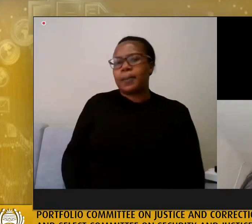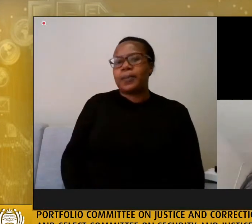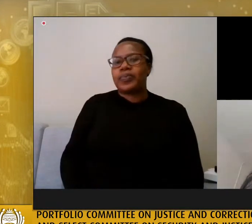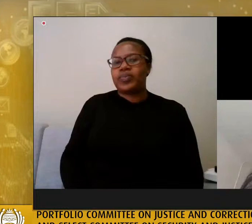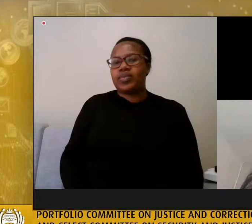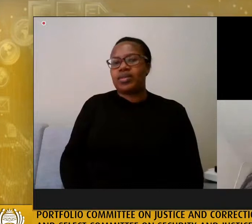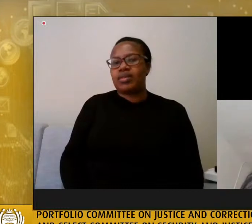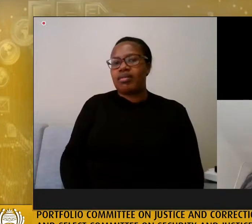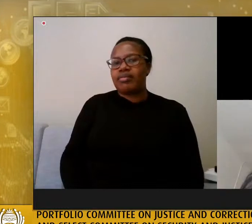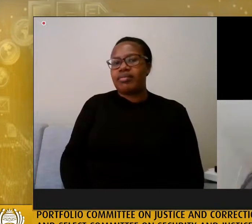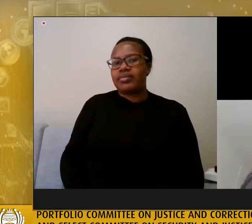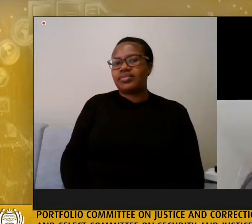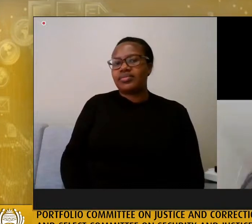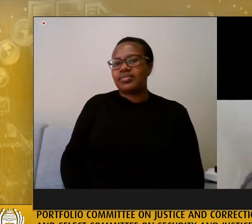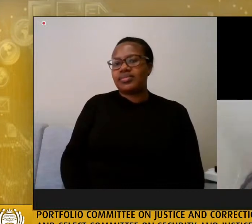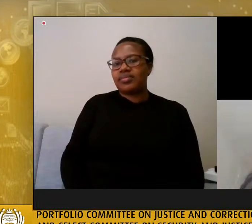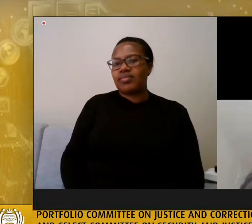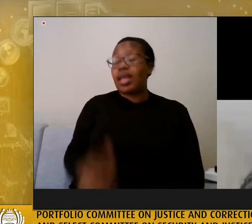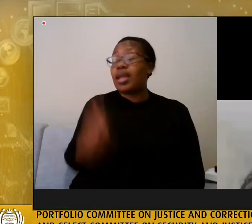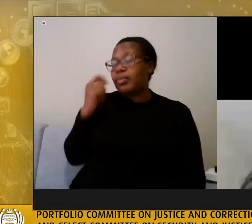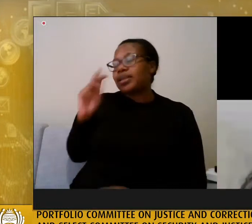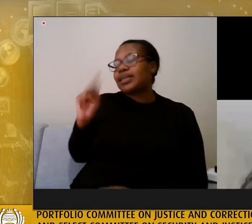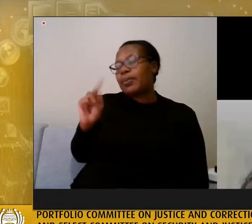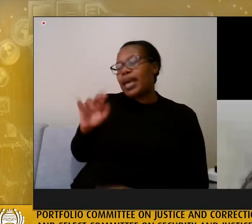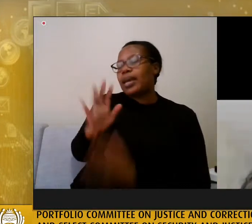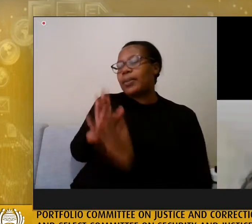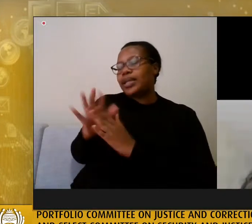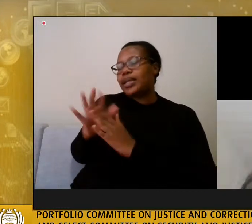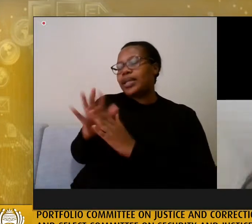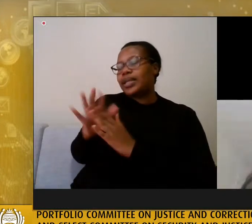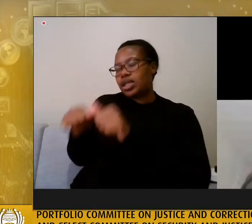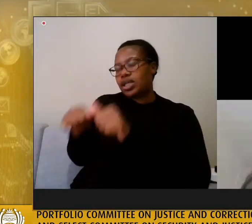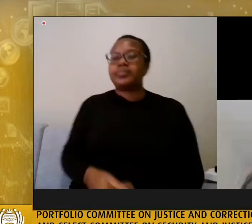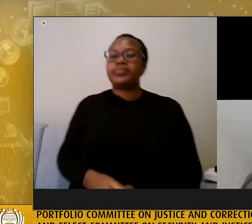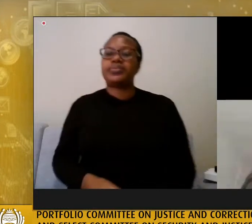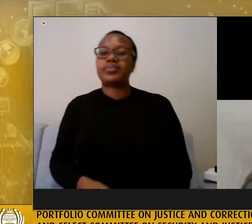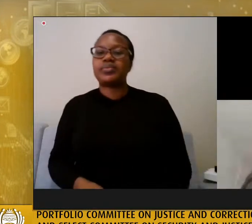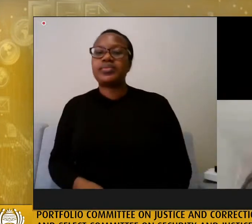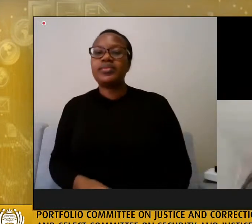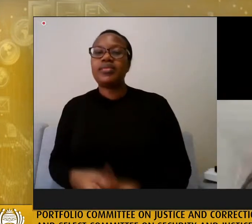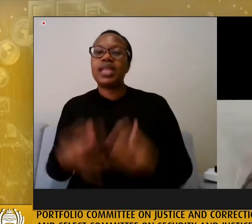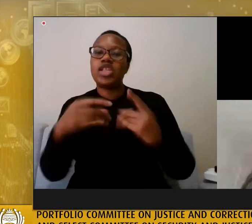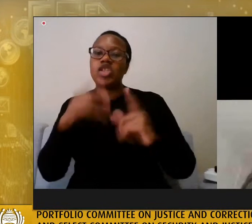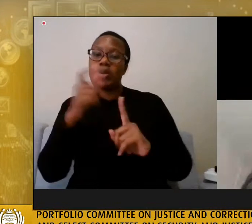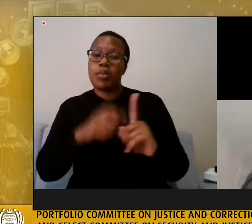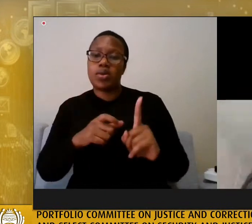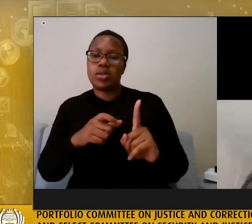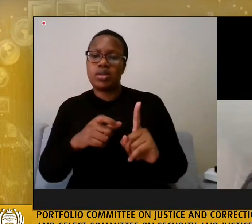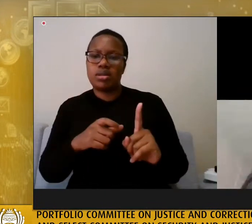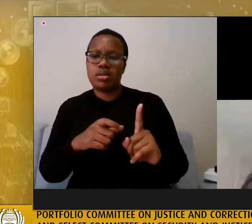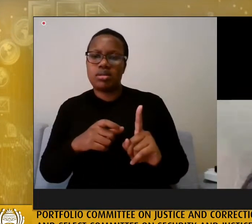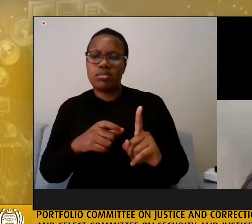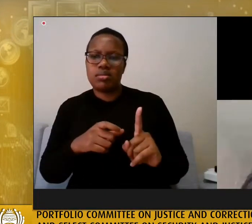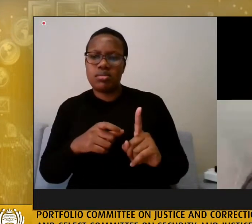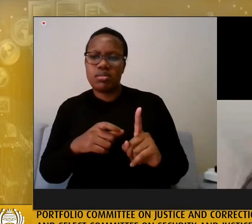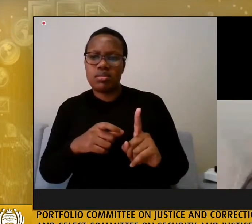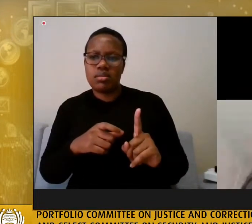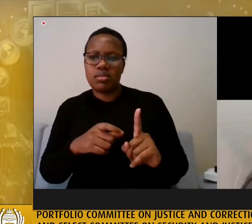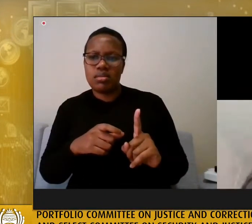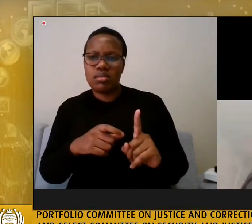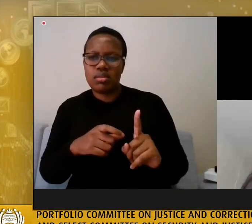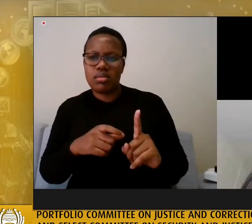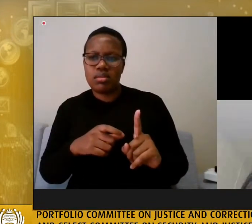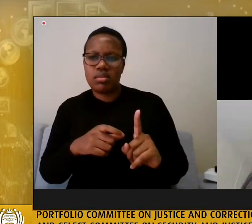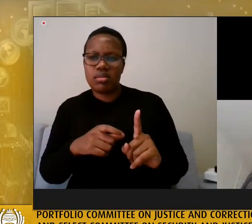On a lighter note, Mr. Mayor, please continue. The chairperson, the birds are not Hadidas. Now,